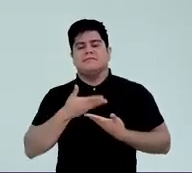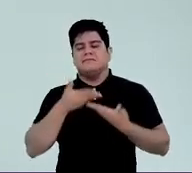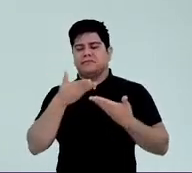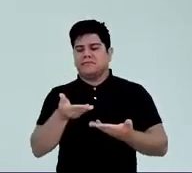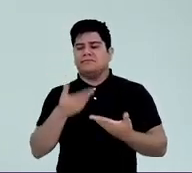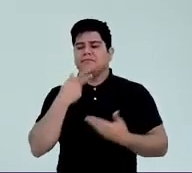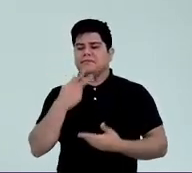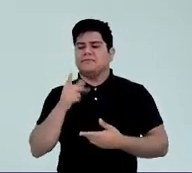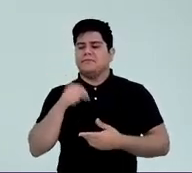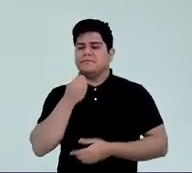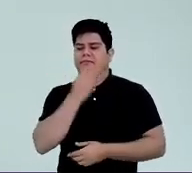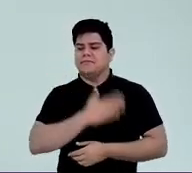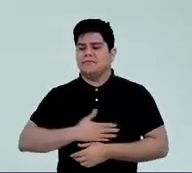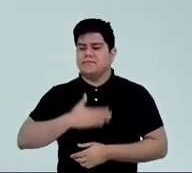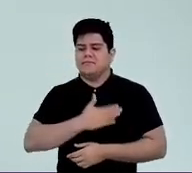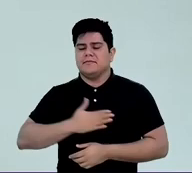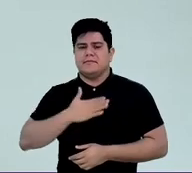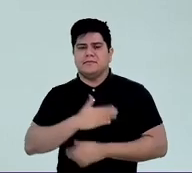of meetings and